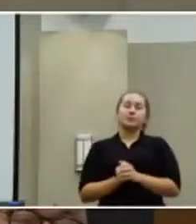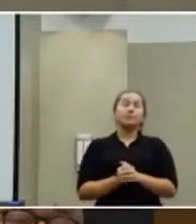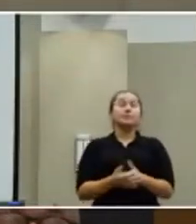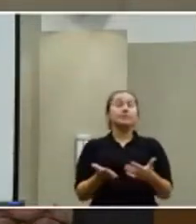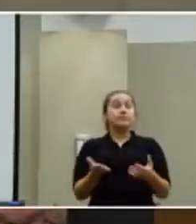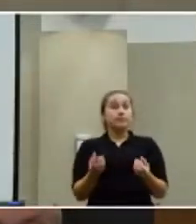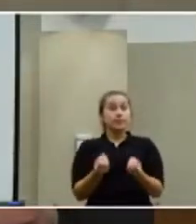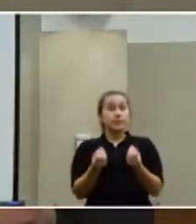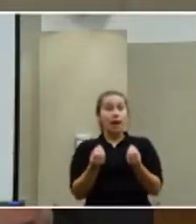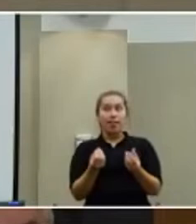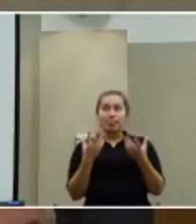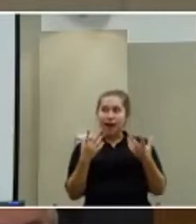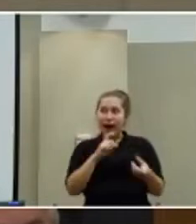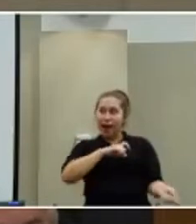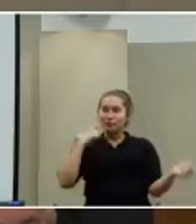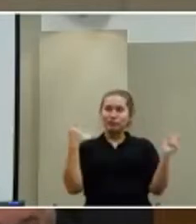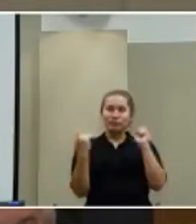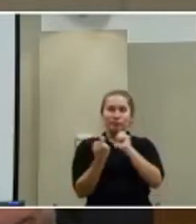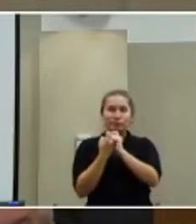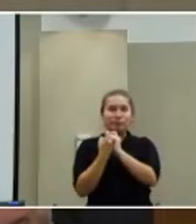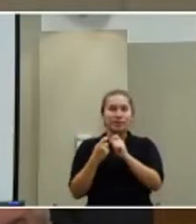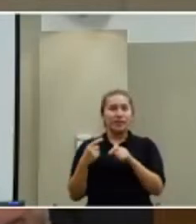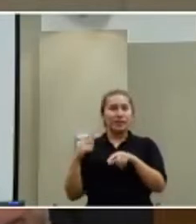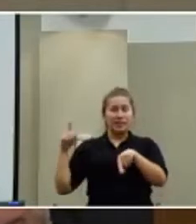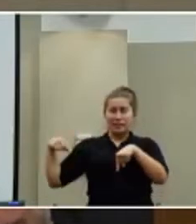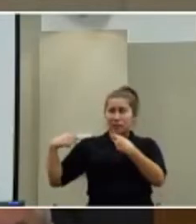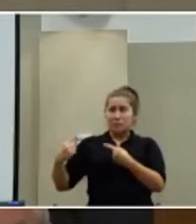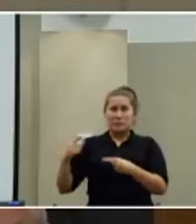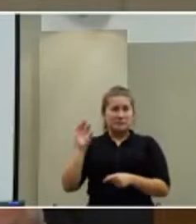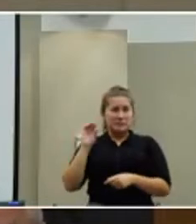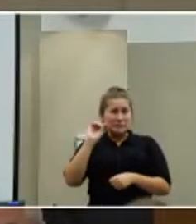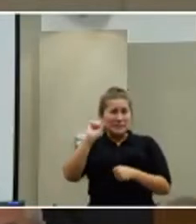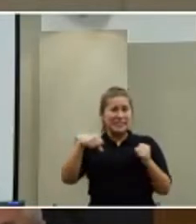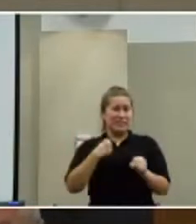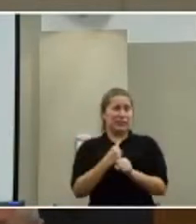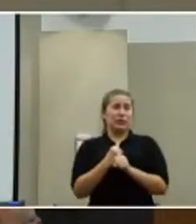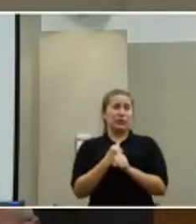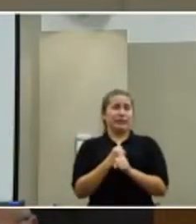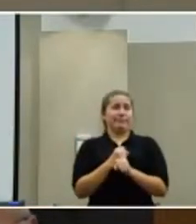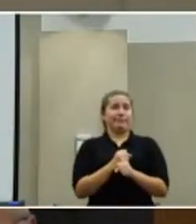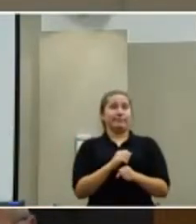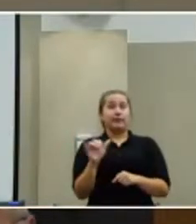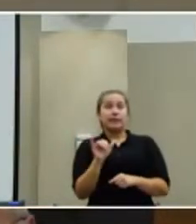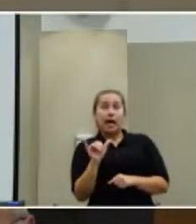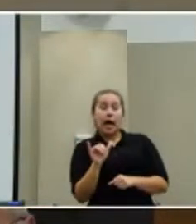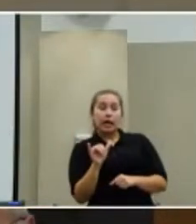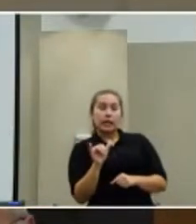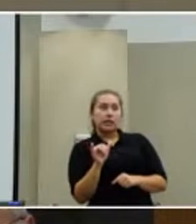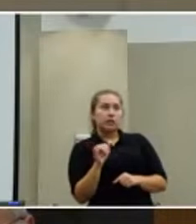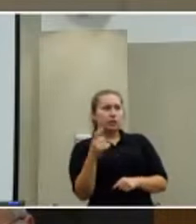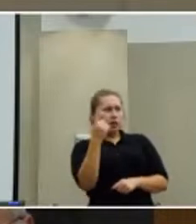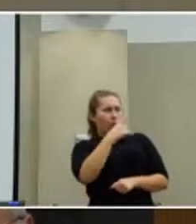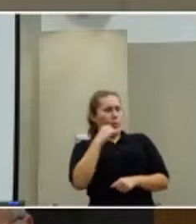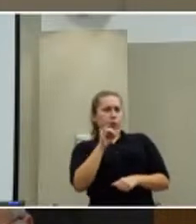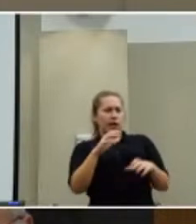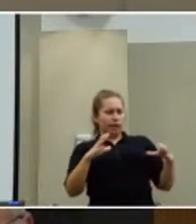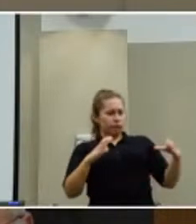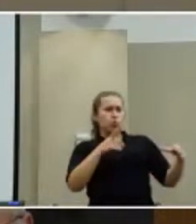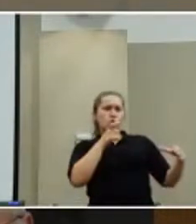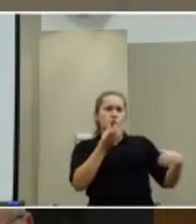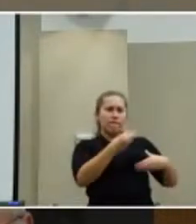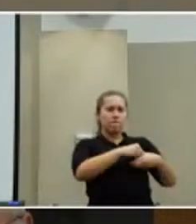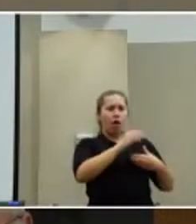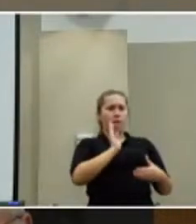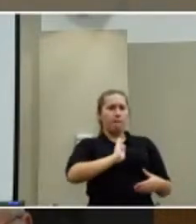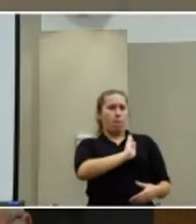So a lot has changed for the Access Board over the past 50 years, including the composition of the board. I'm proud to